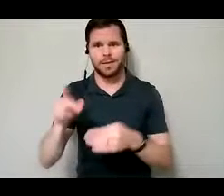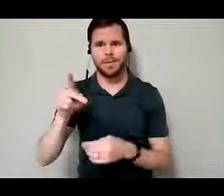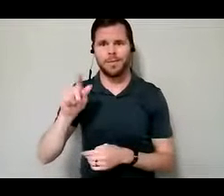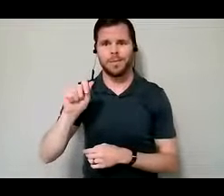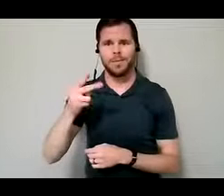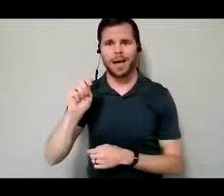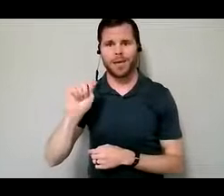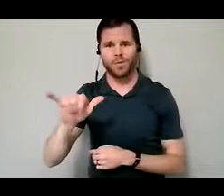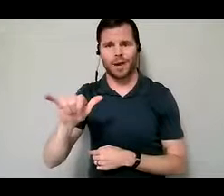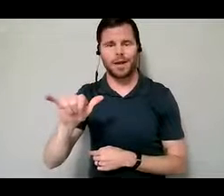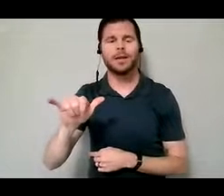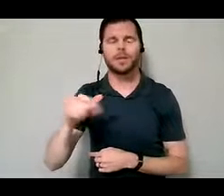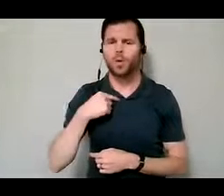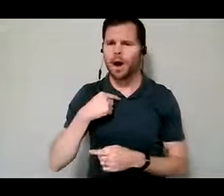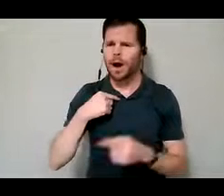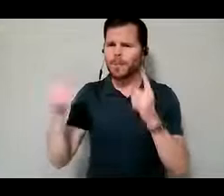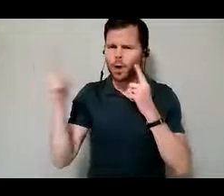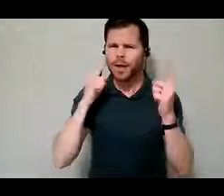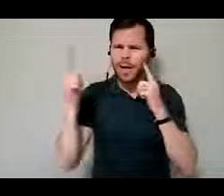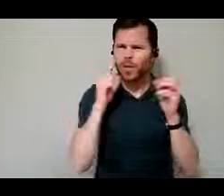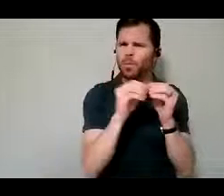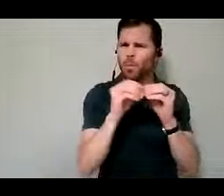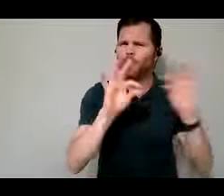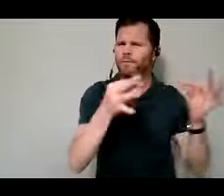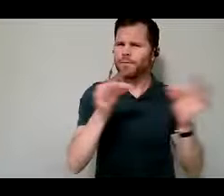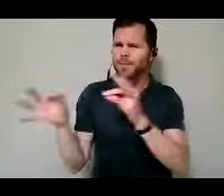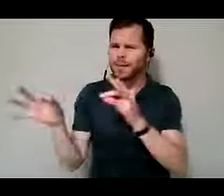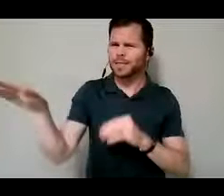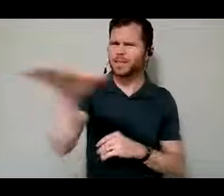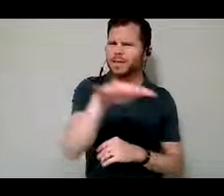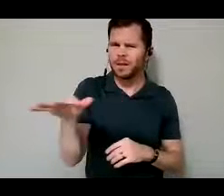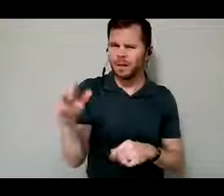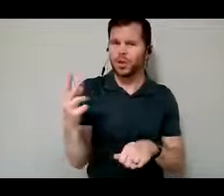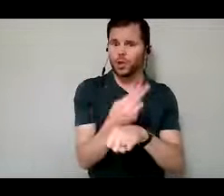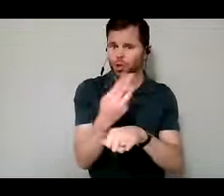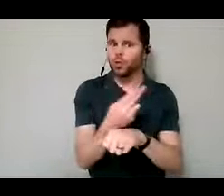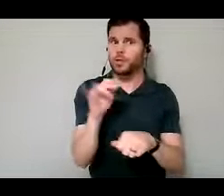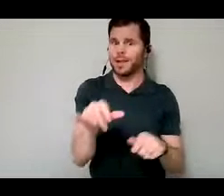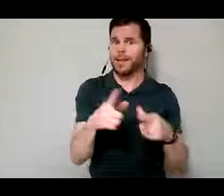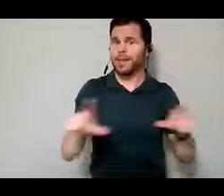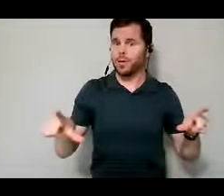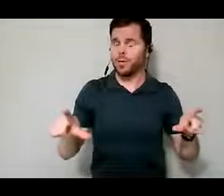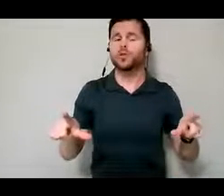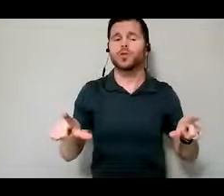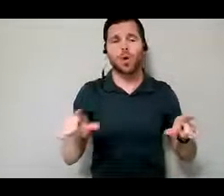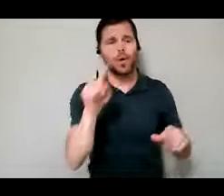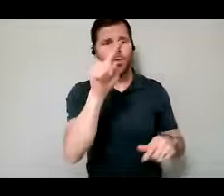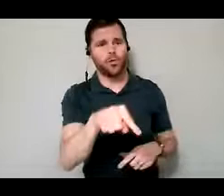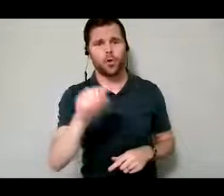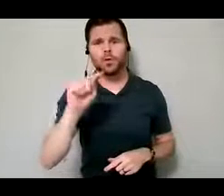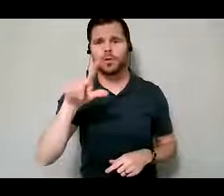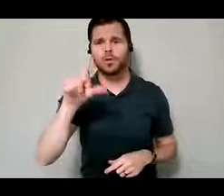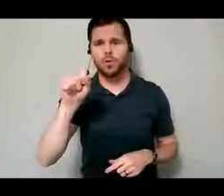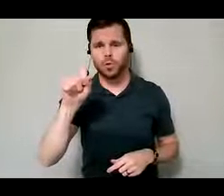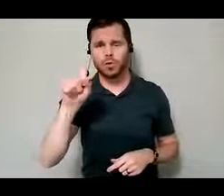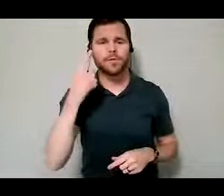And I'm starting to hear more families, especially in my neighborhood right now, use that language. So these tools are available. They are by school.